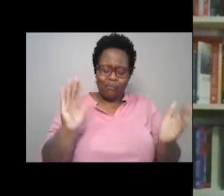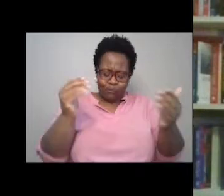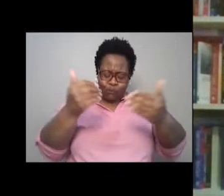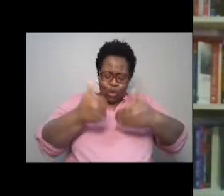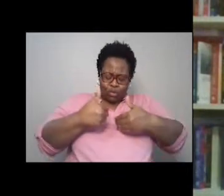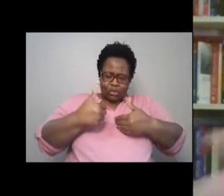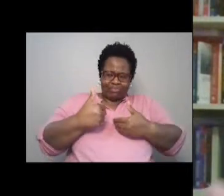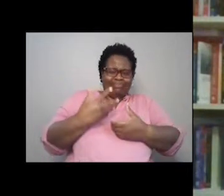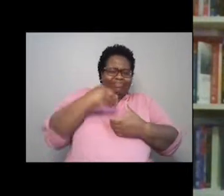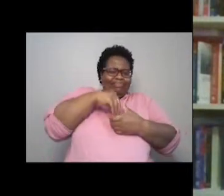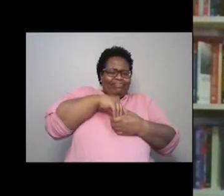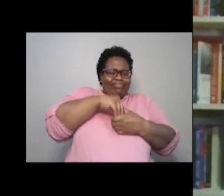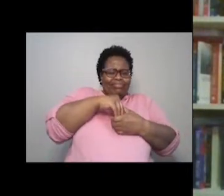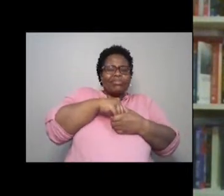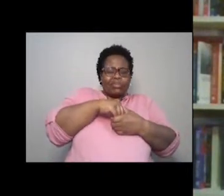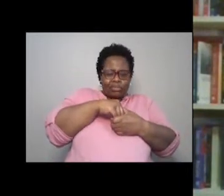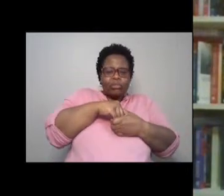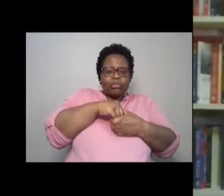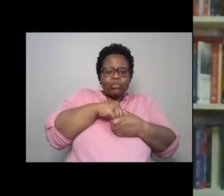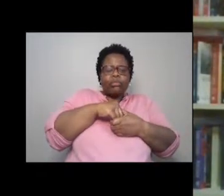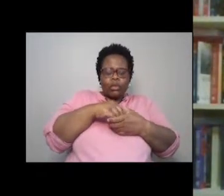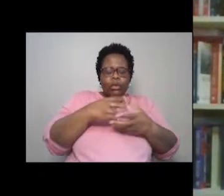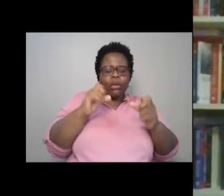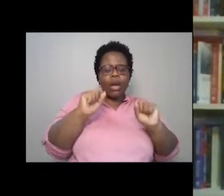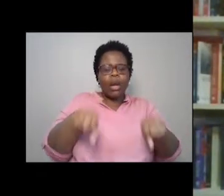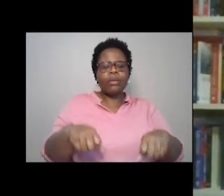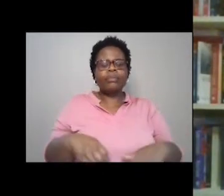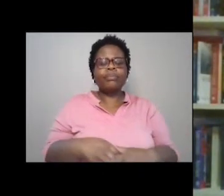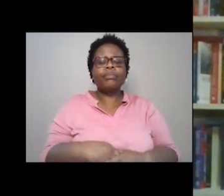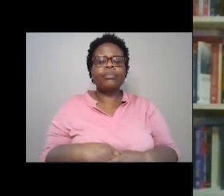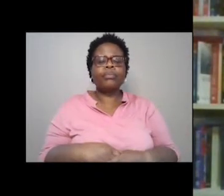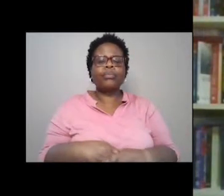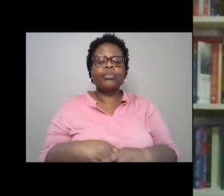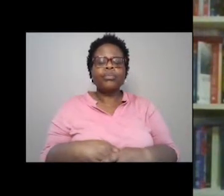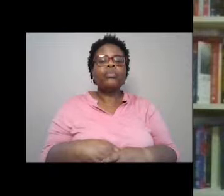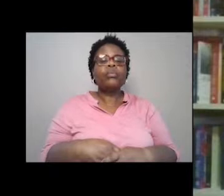by engaging in breathing exercises, we can feel better.